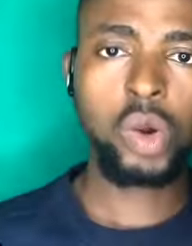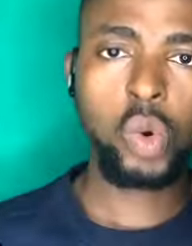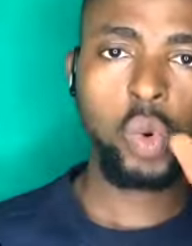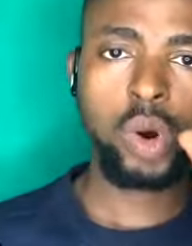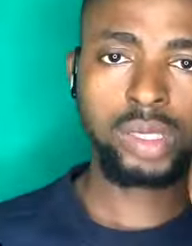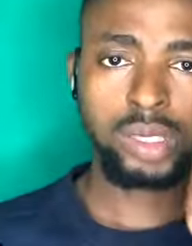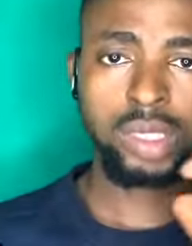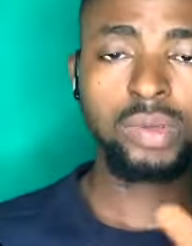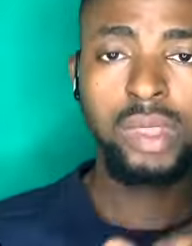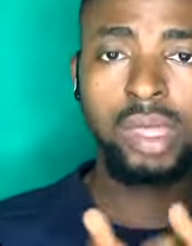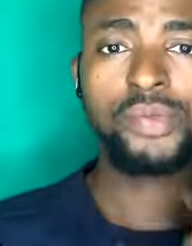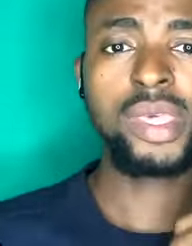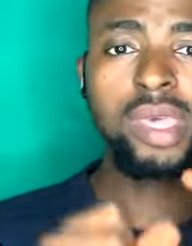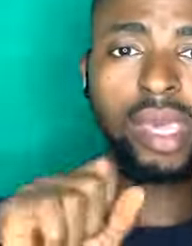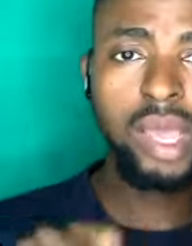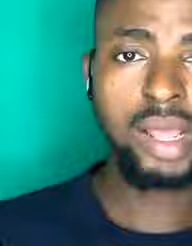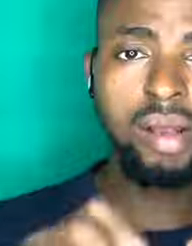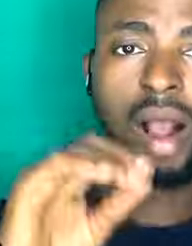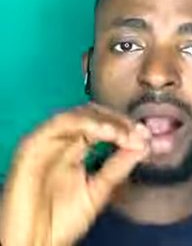bring you live